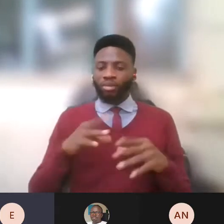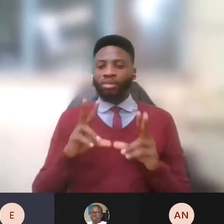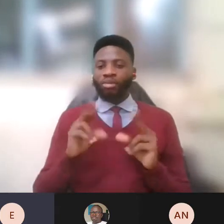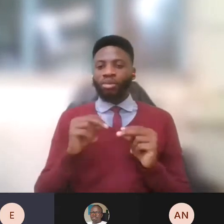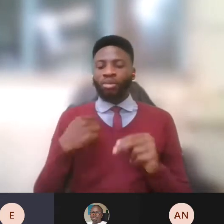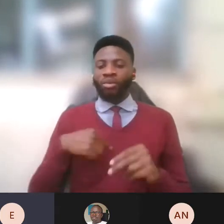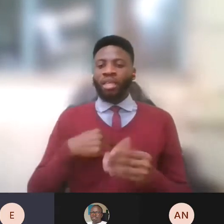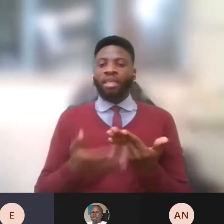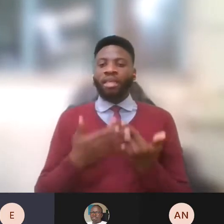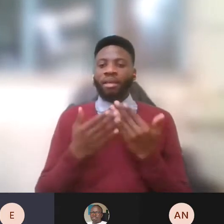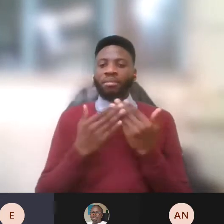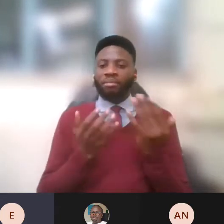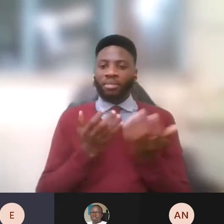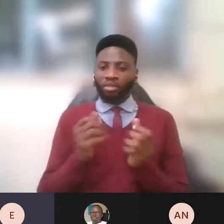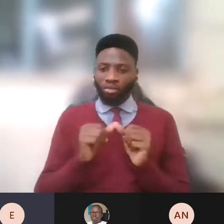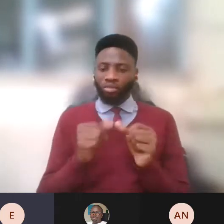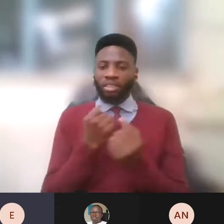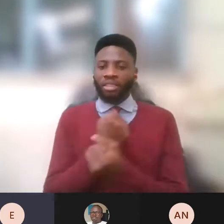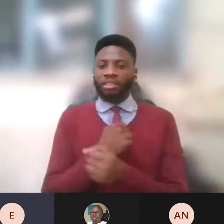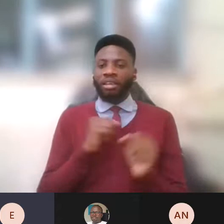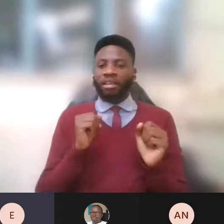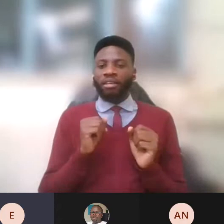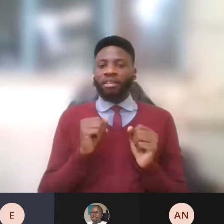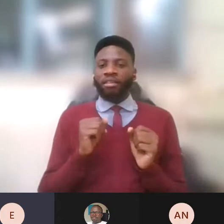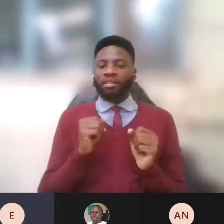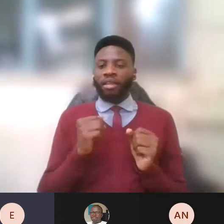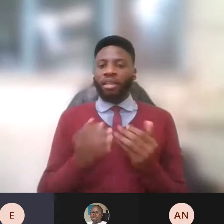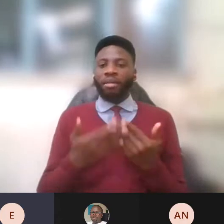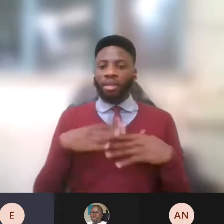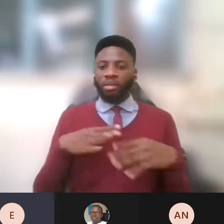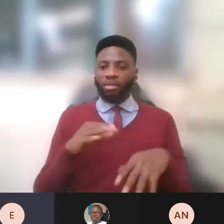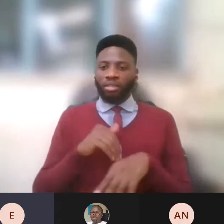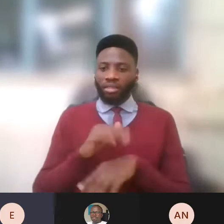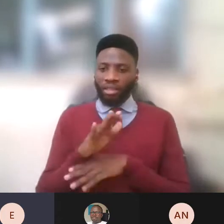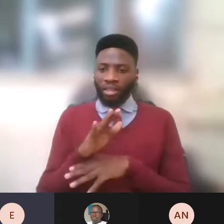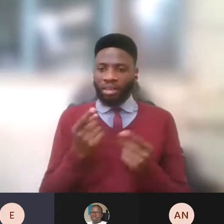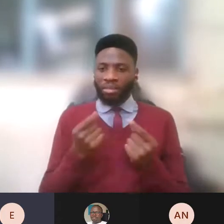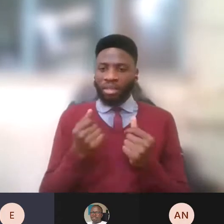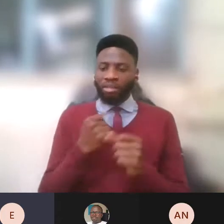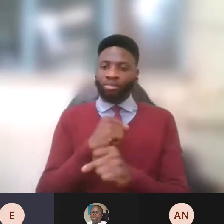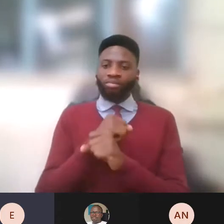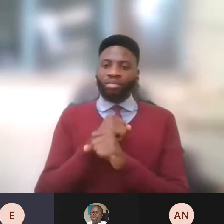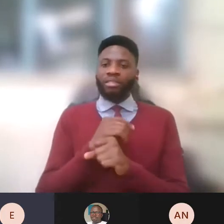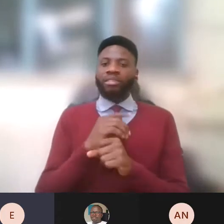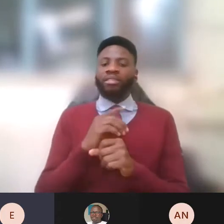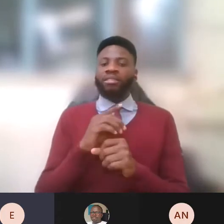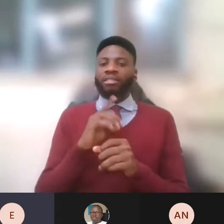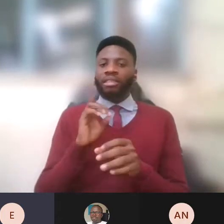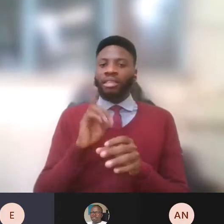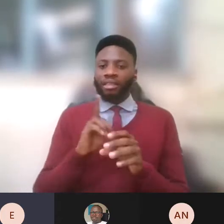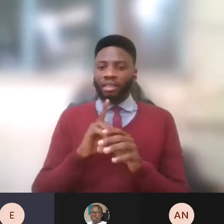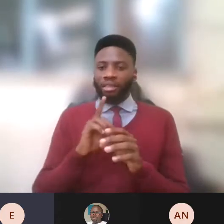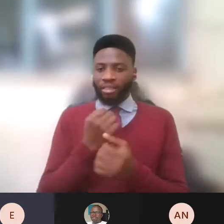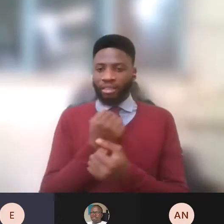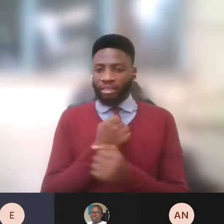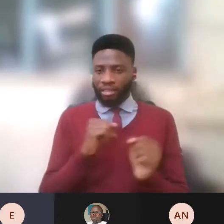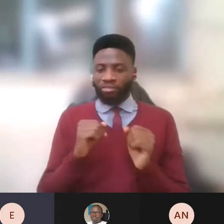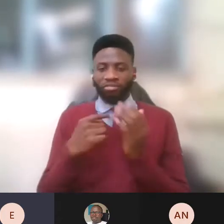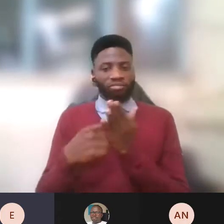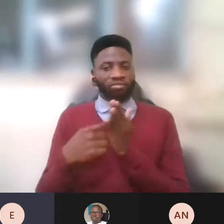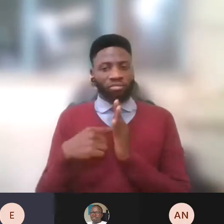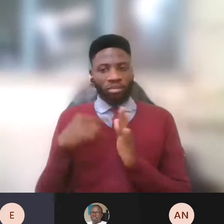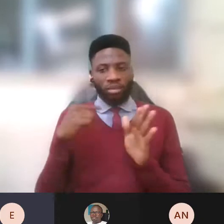clearly. Super. I'm showing as presenter now the joys of technology. So do you want me to do a quick summary in about 4 or 5 minutes? Please